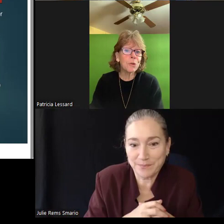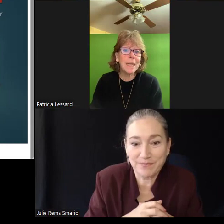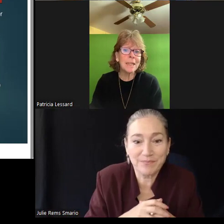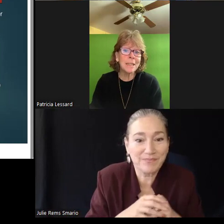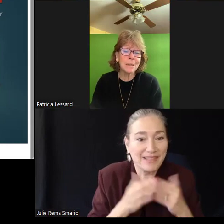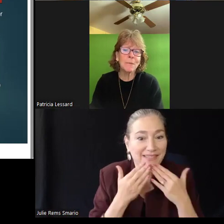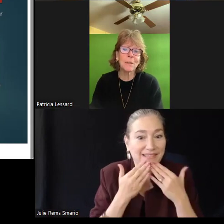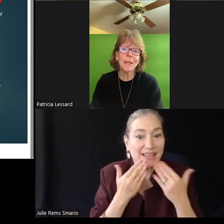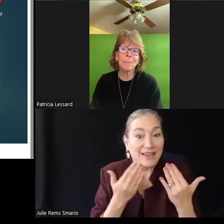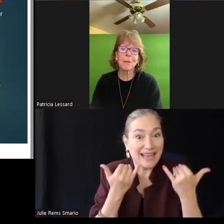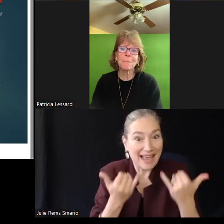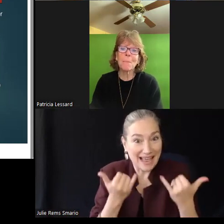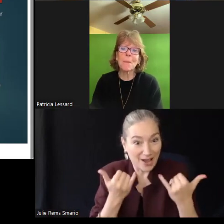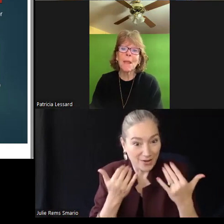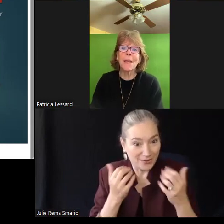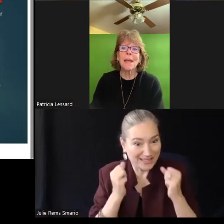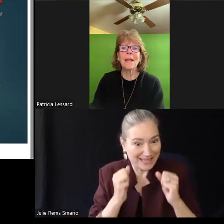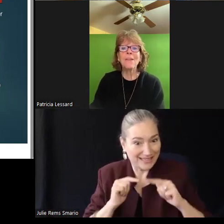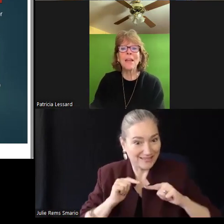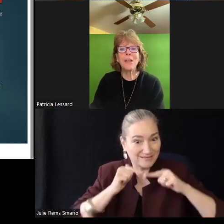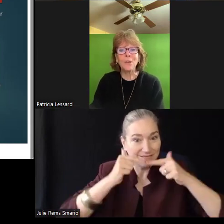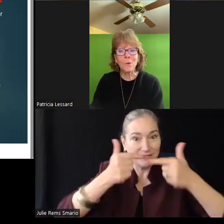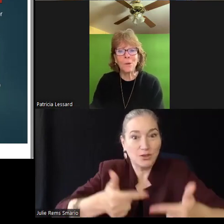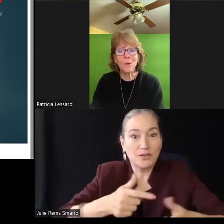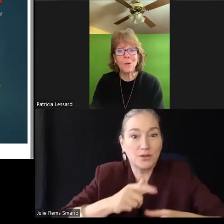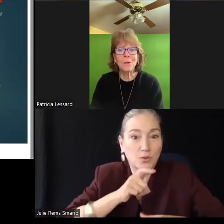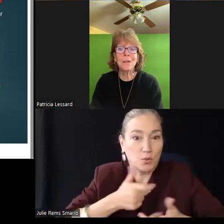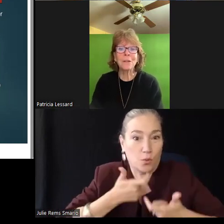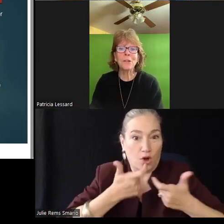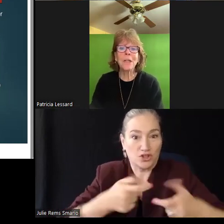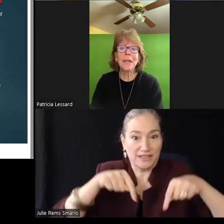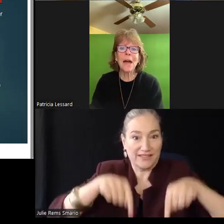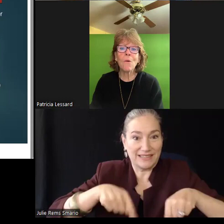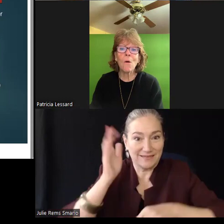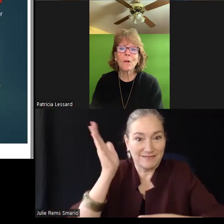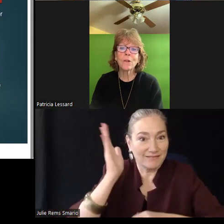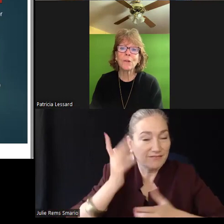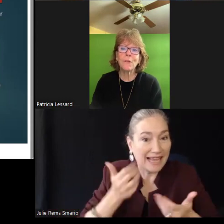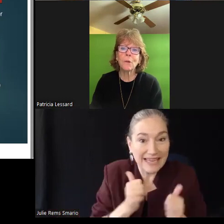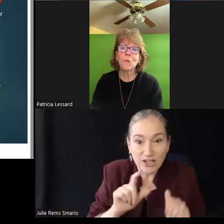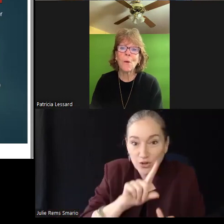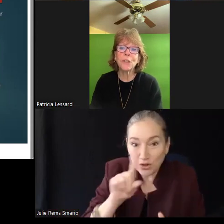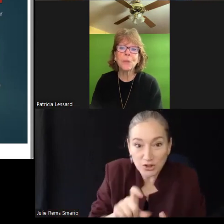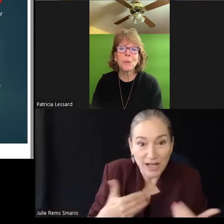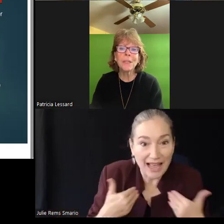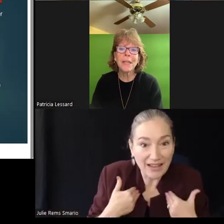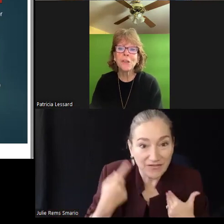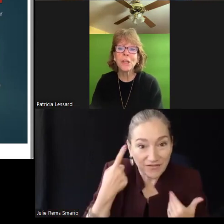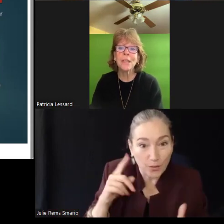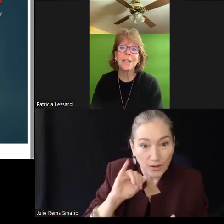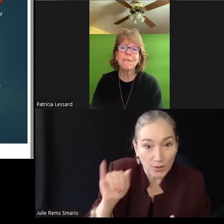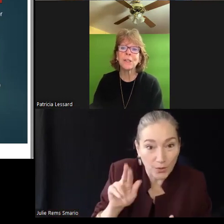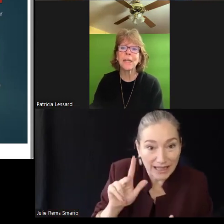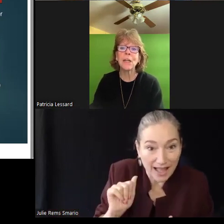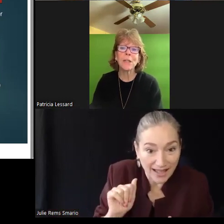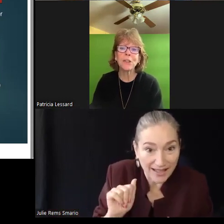infant screening system, for example? And thank you. I'll turn it now over to the folks who are watching the presentation